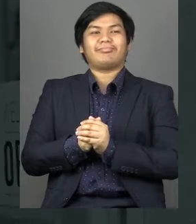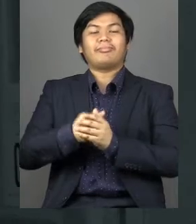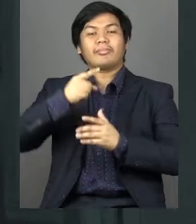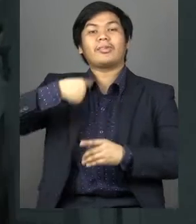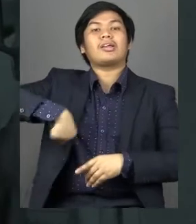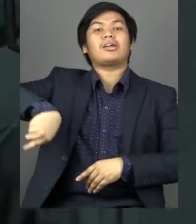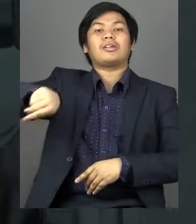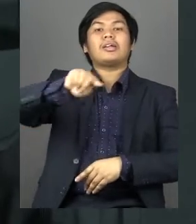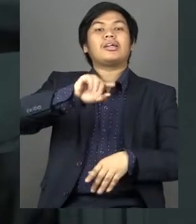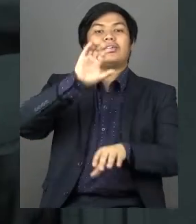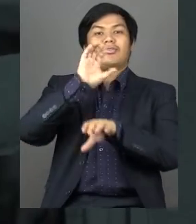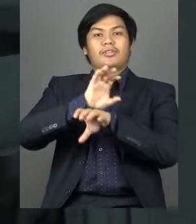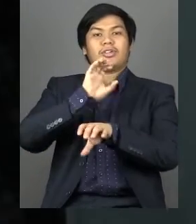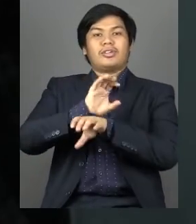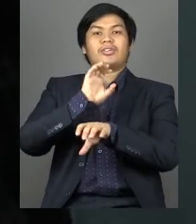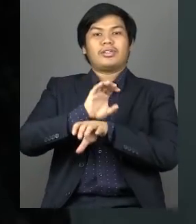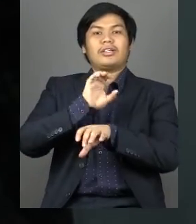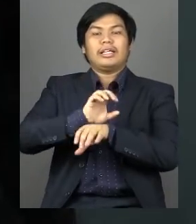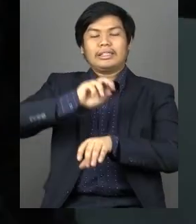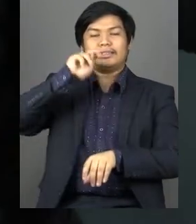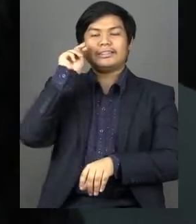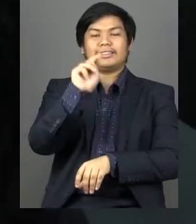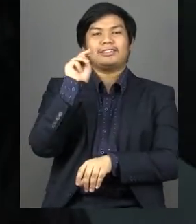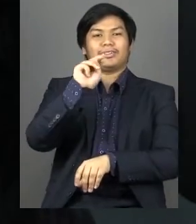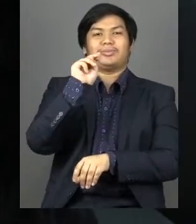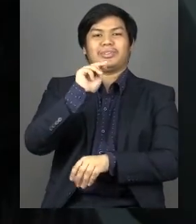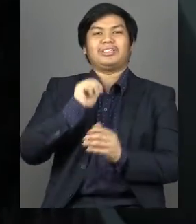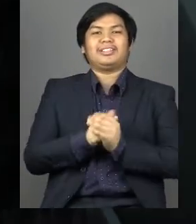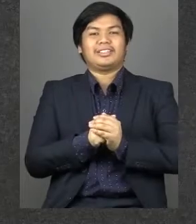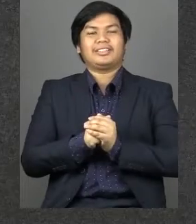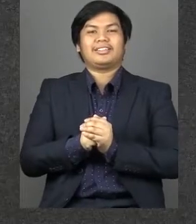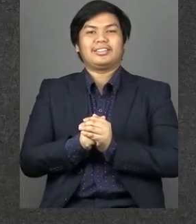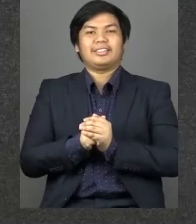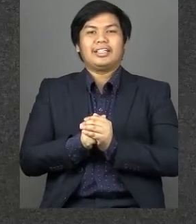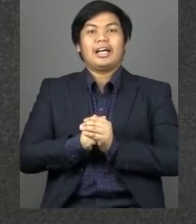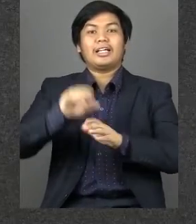This is the kind of church that we should be.